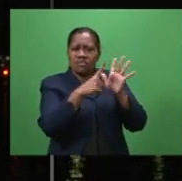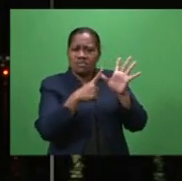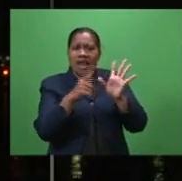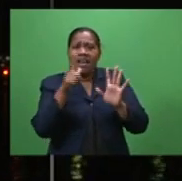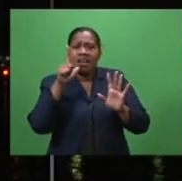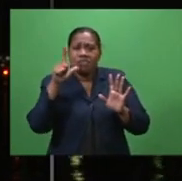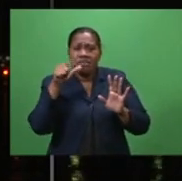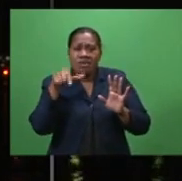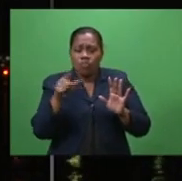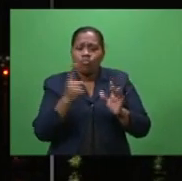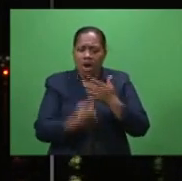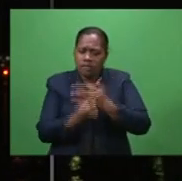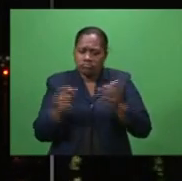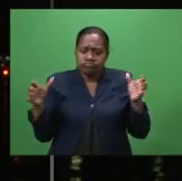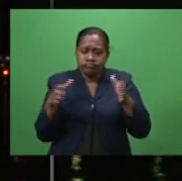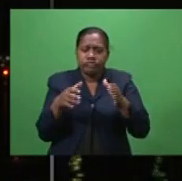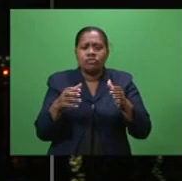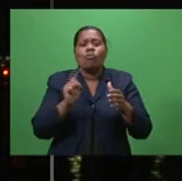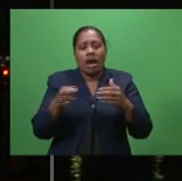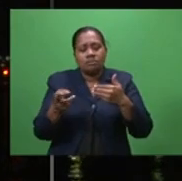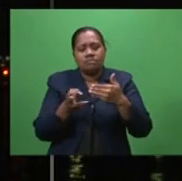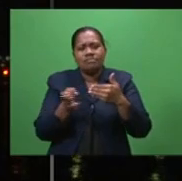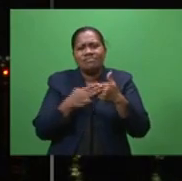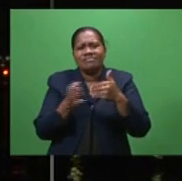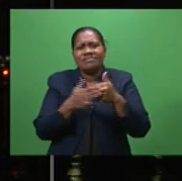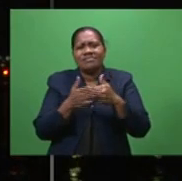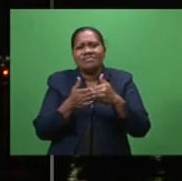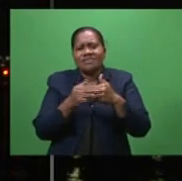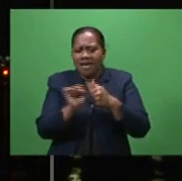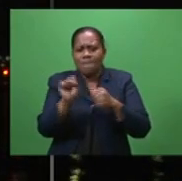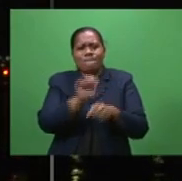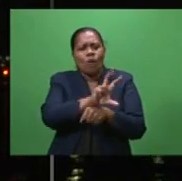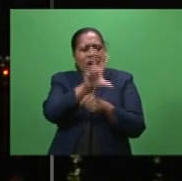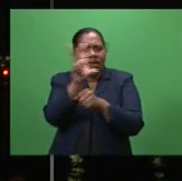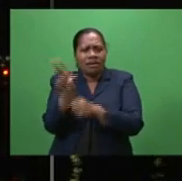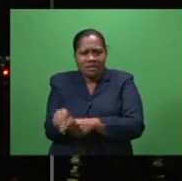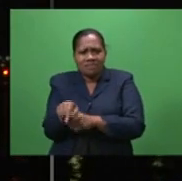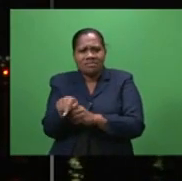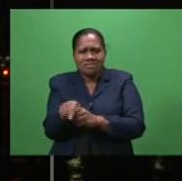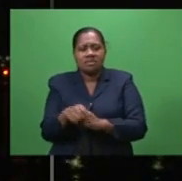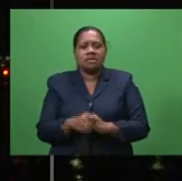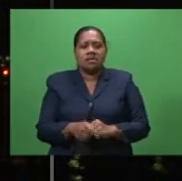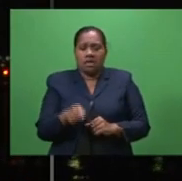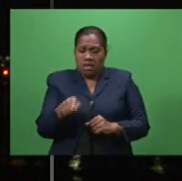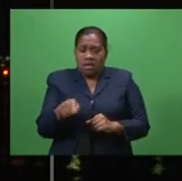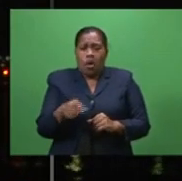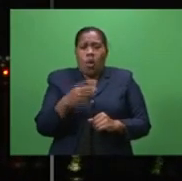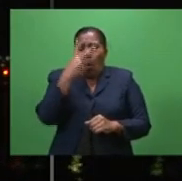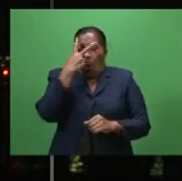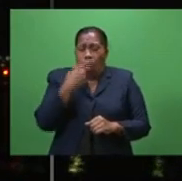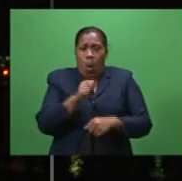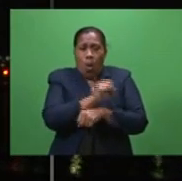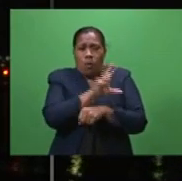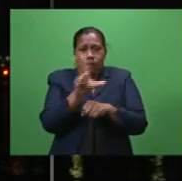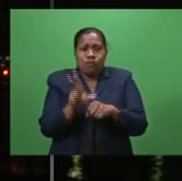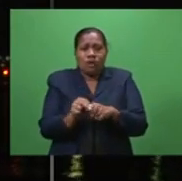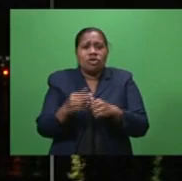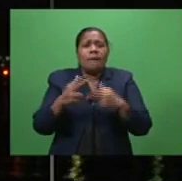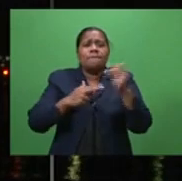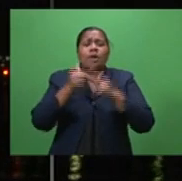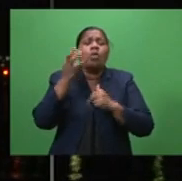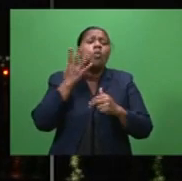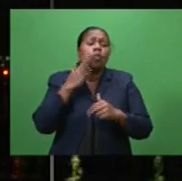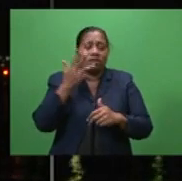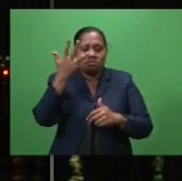their bridge work, which is long overdue. The settlement is one of the oldest in the country, and the bridge was built in the